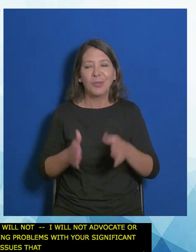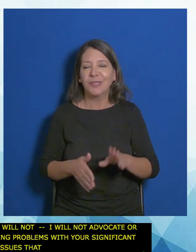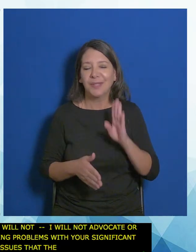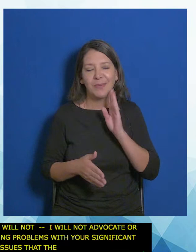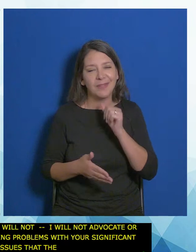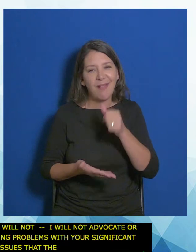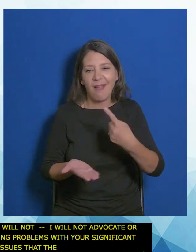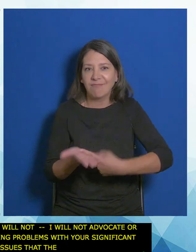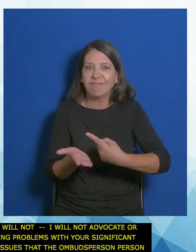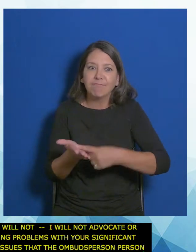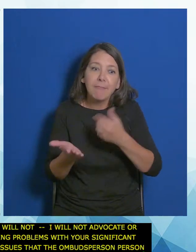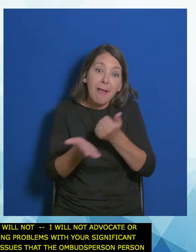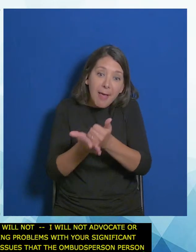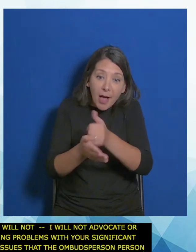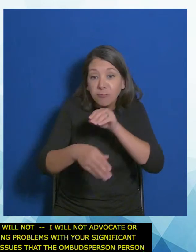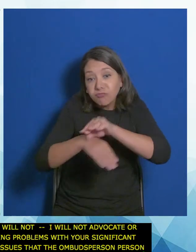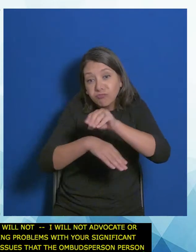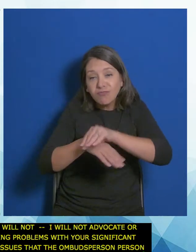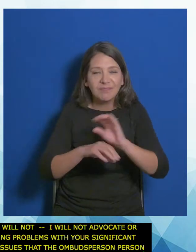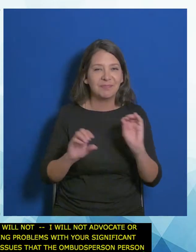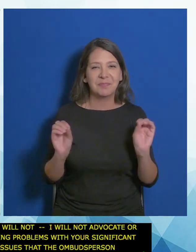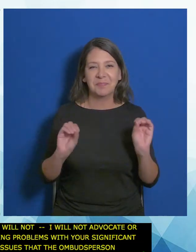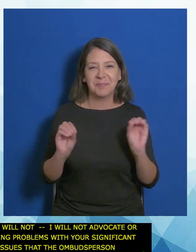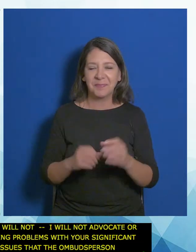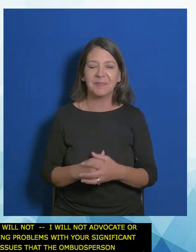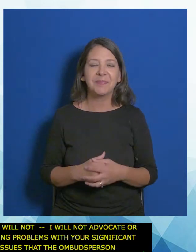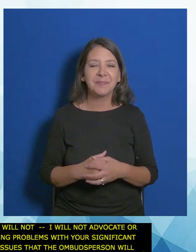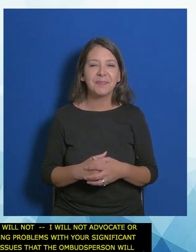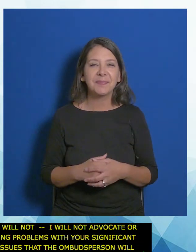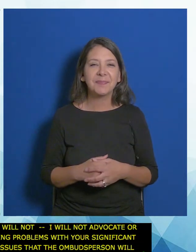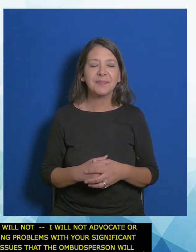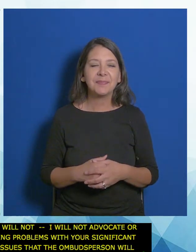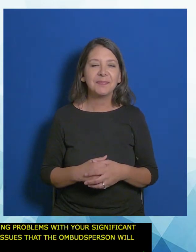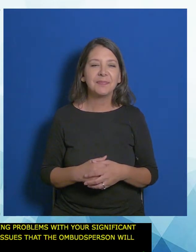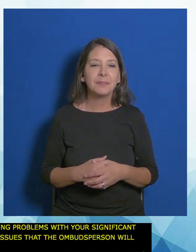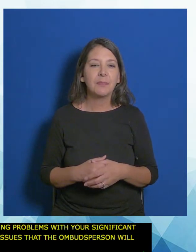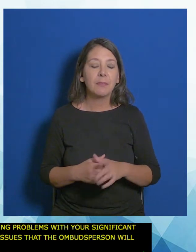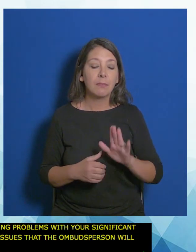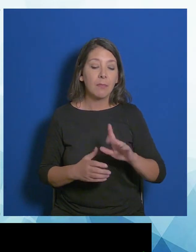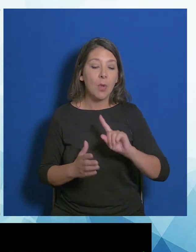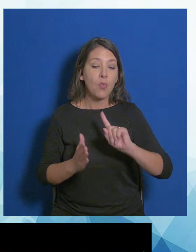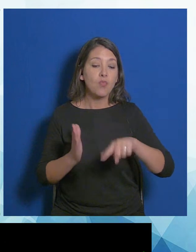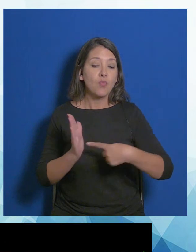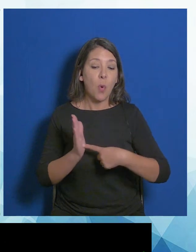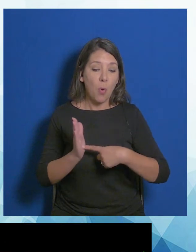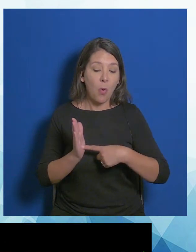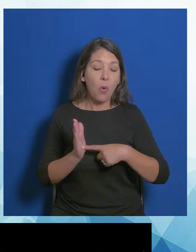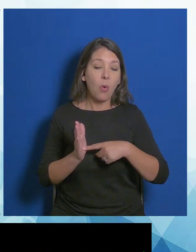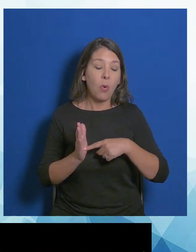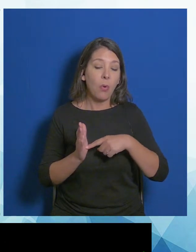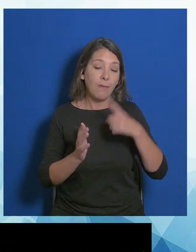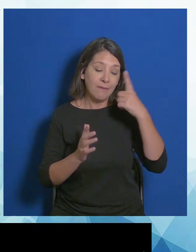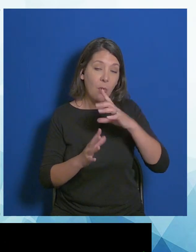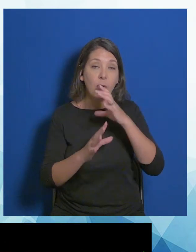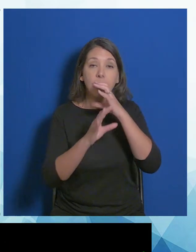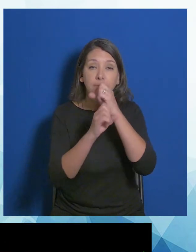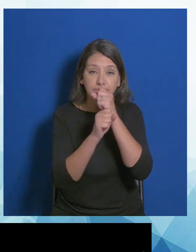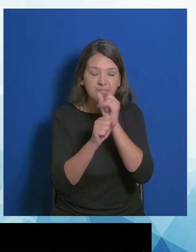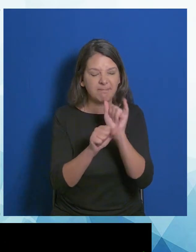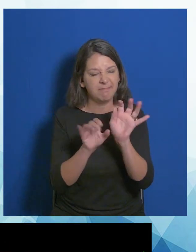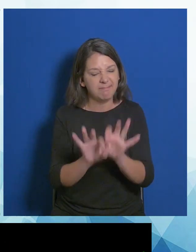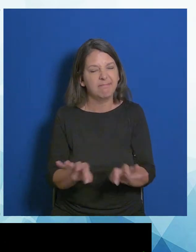address. Next slide. So the role of confidentiality in this process will be key to building